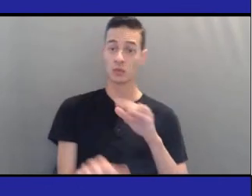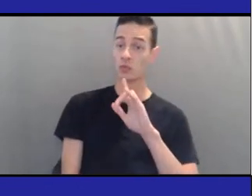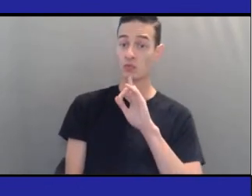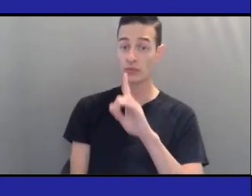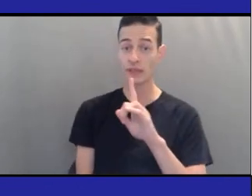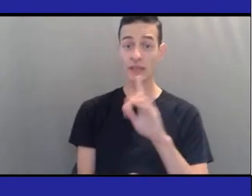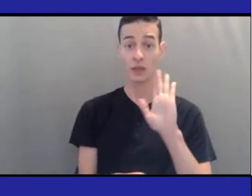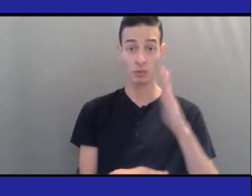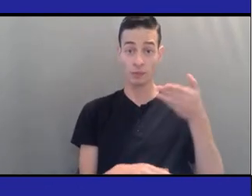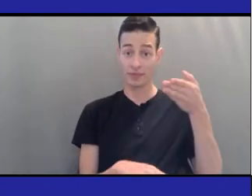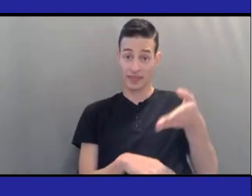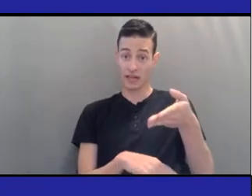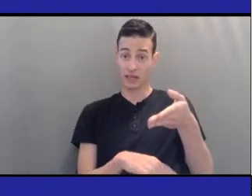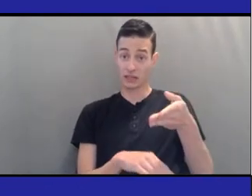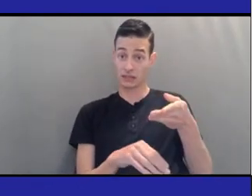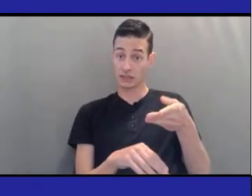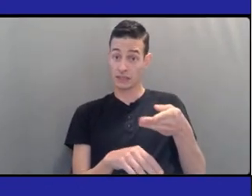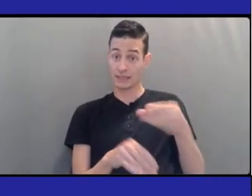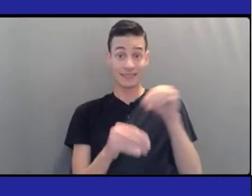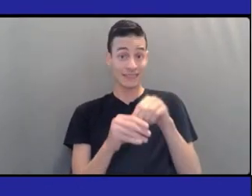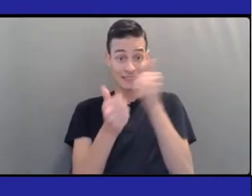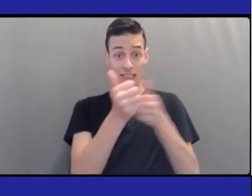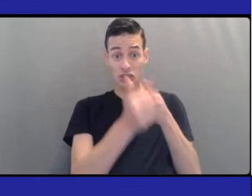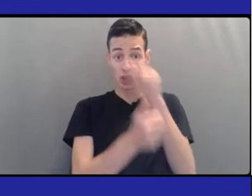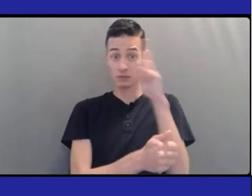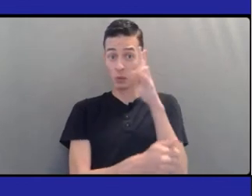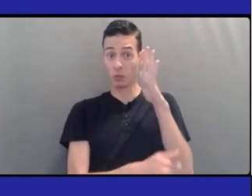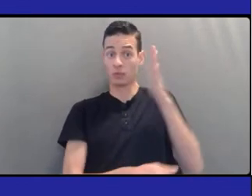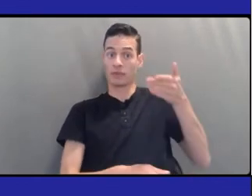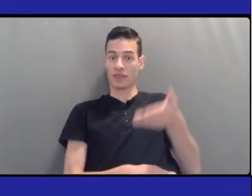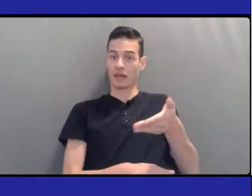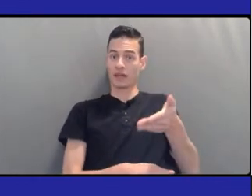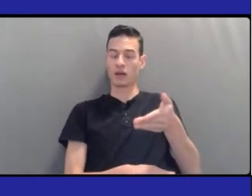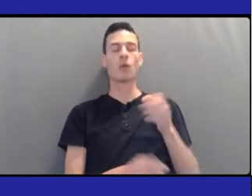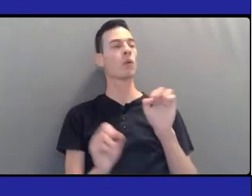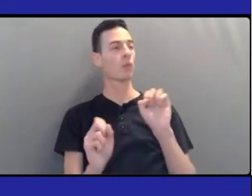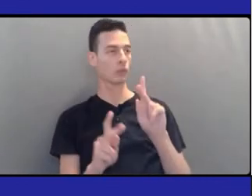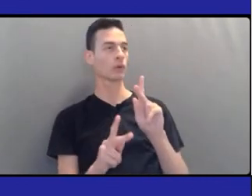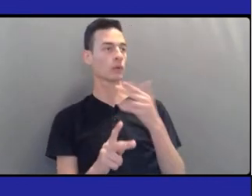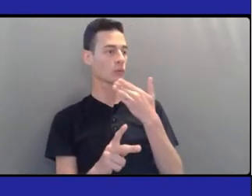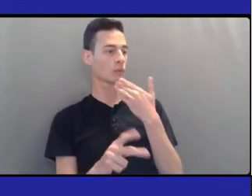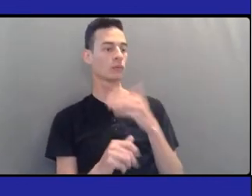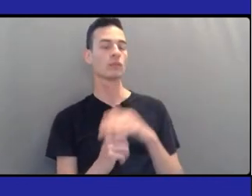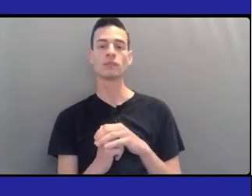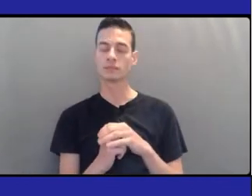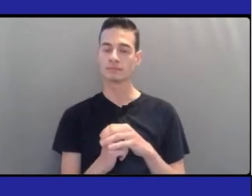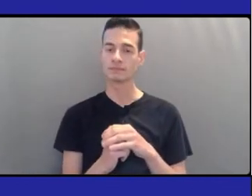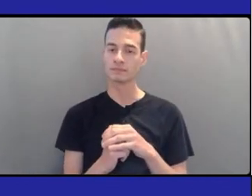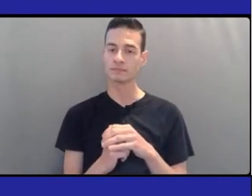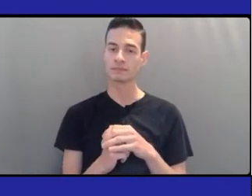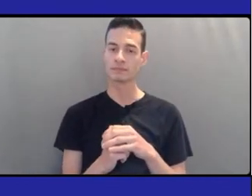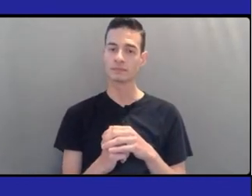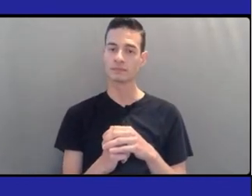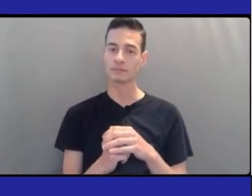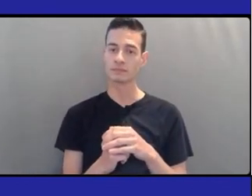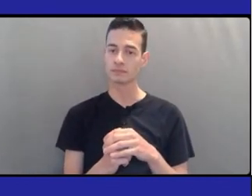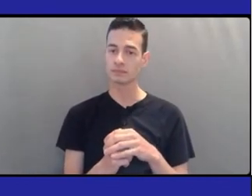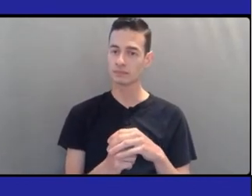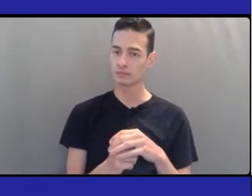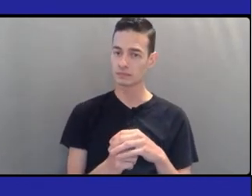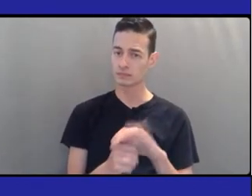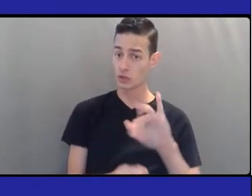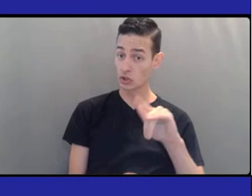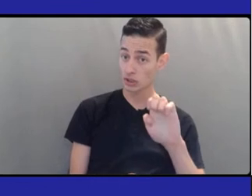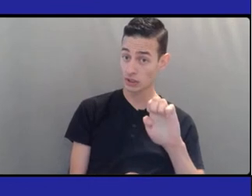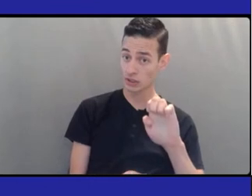on-site, these folks. Okay, yes. Good. All right. Sally. Thank you. Sally, you're and welcome. Then Jackie. No, it's fine. Barbara